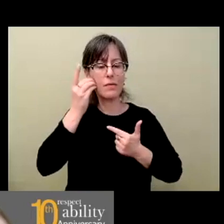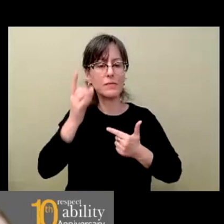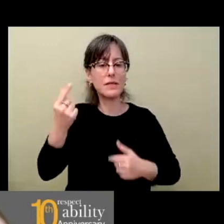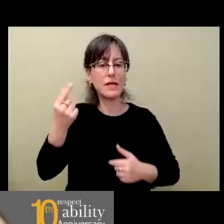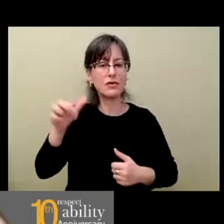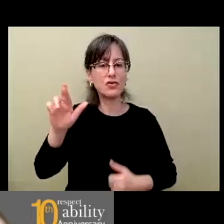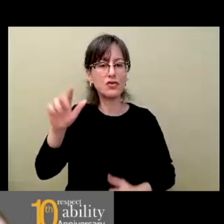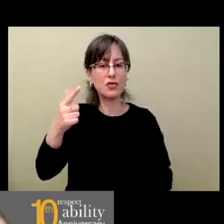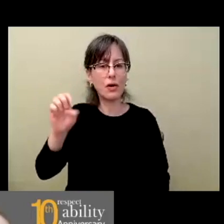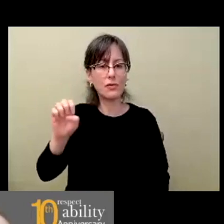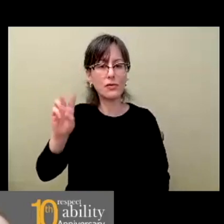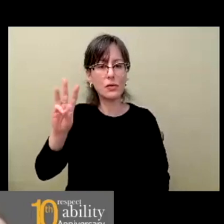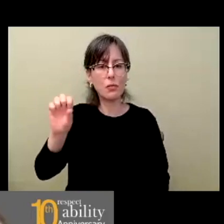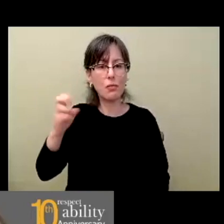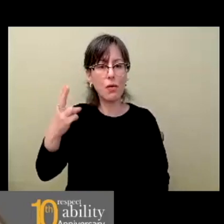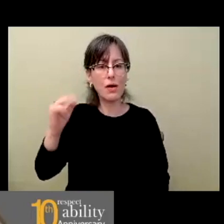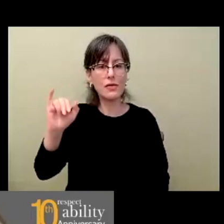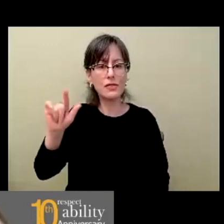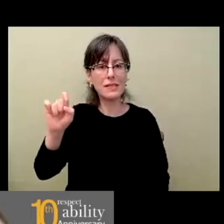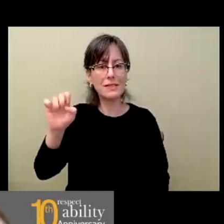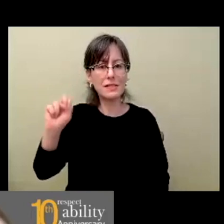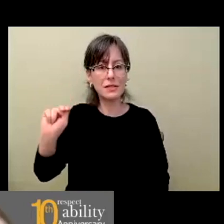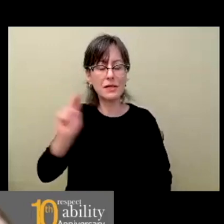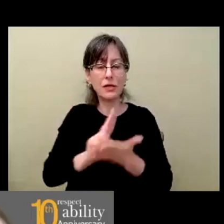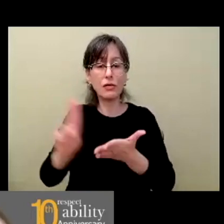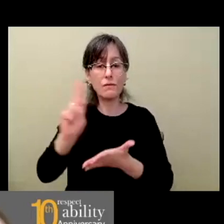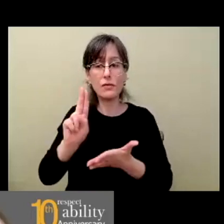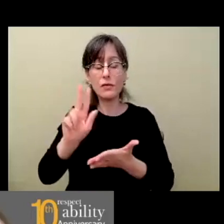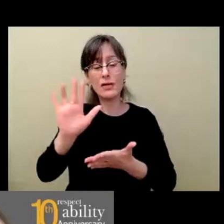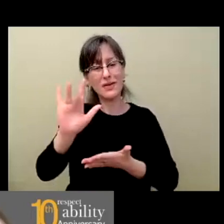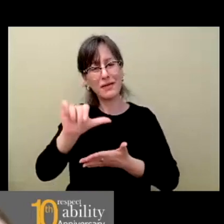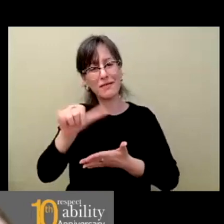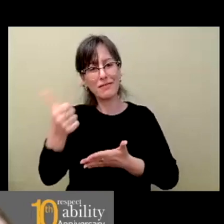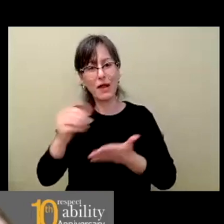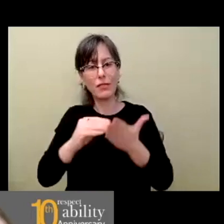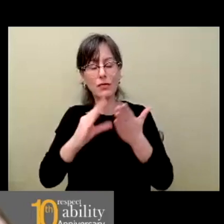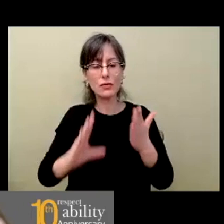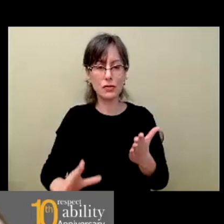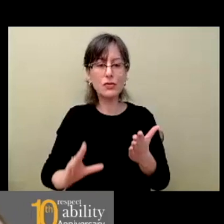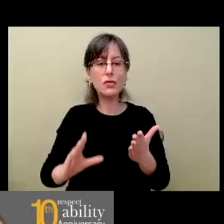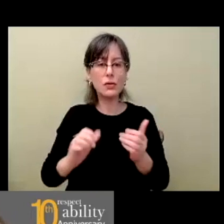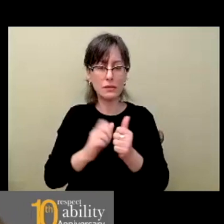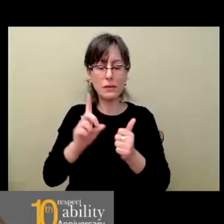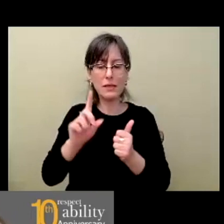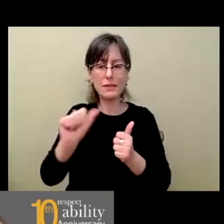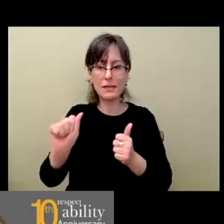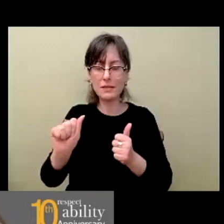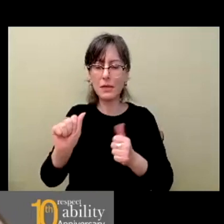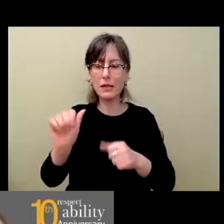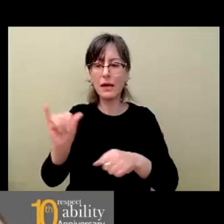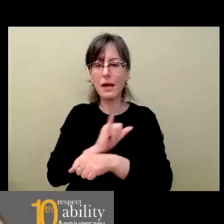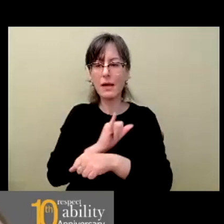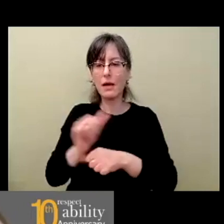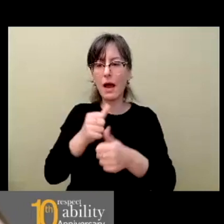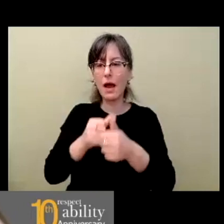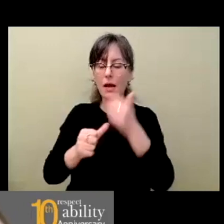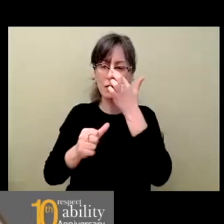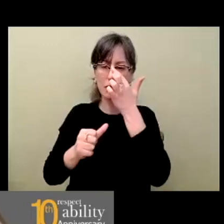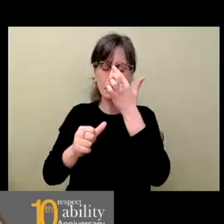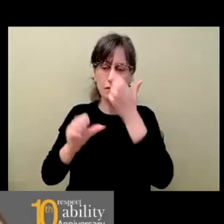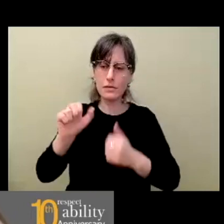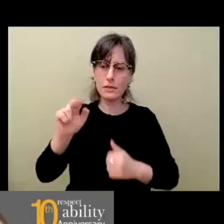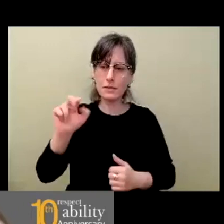University with, I think it was actually 25 other college students with disabilities. I interned in the office of Senator Sam Brownback from